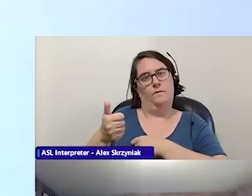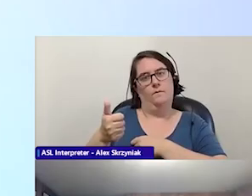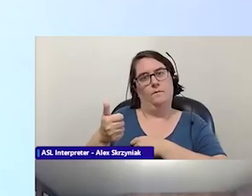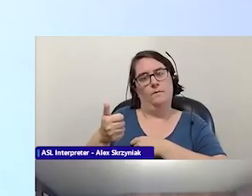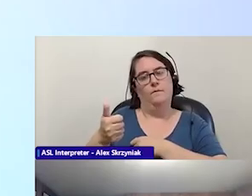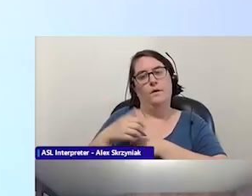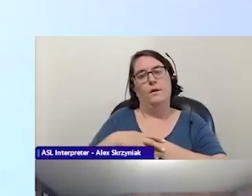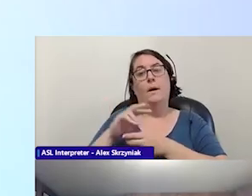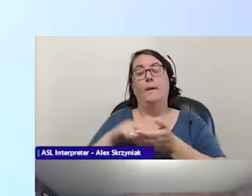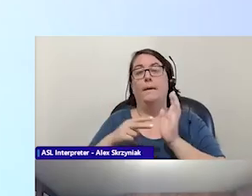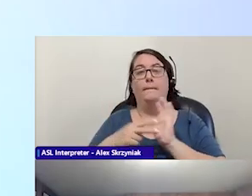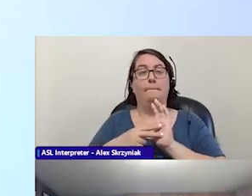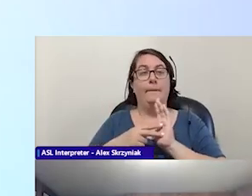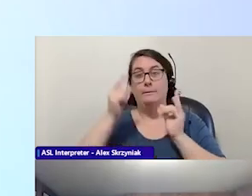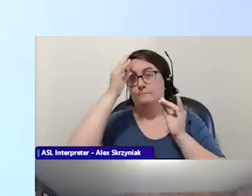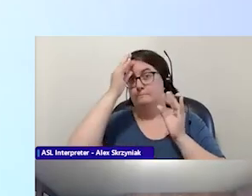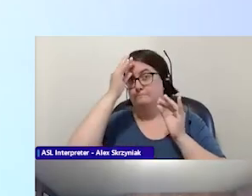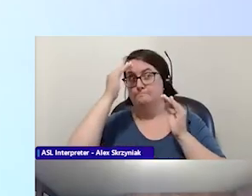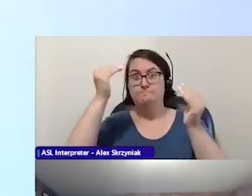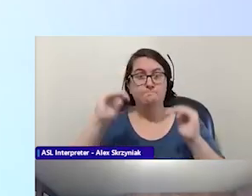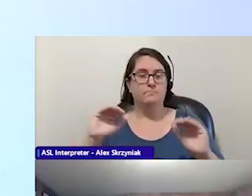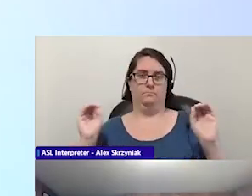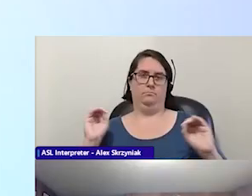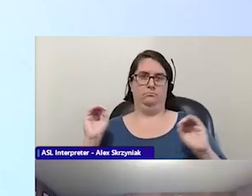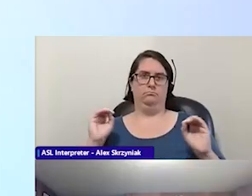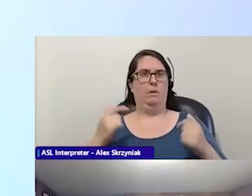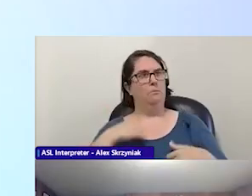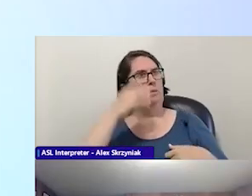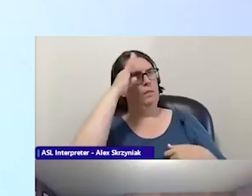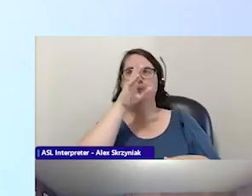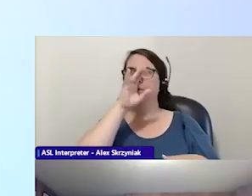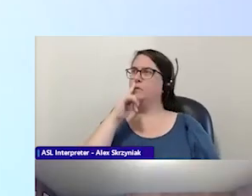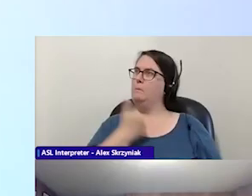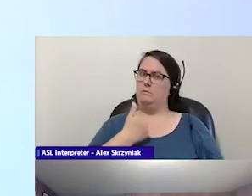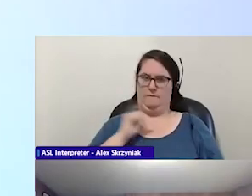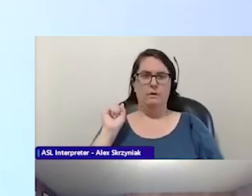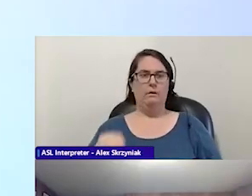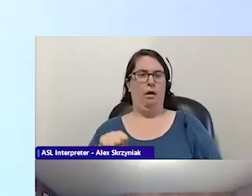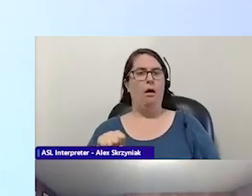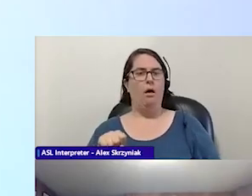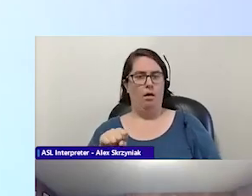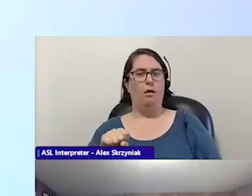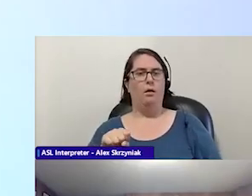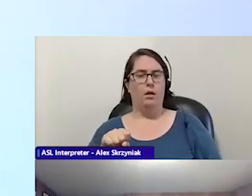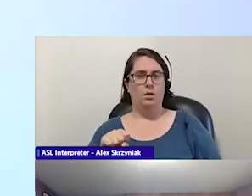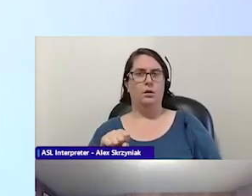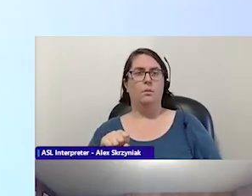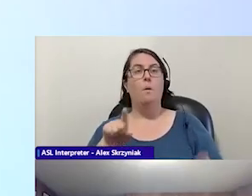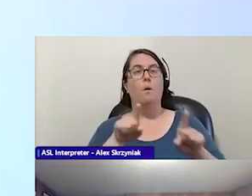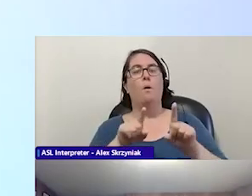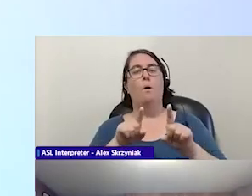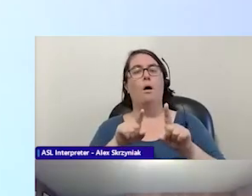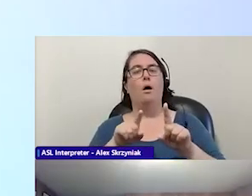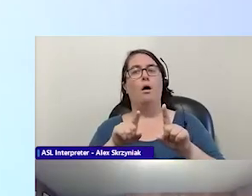not cognitively impaired at the time that they entered the study, and they were able to communicate